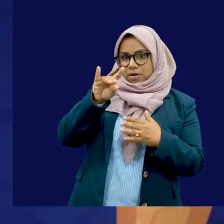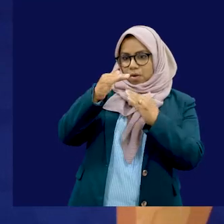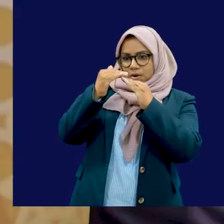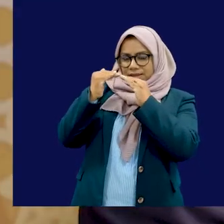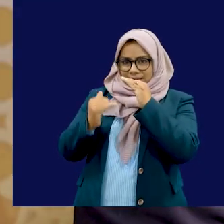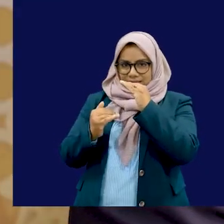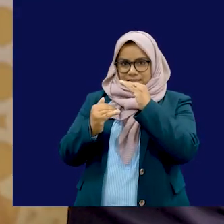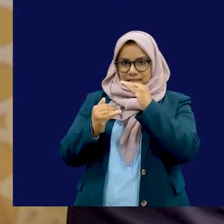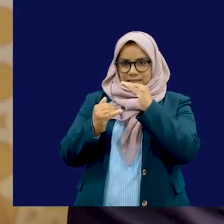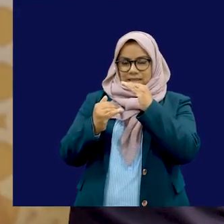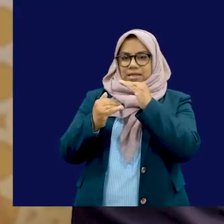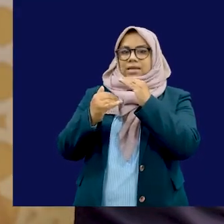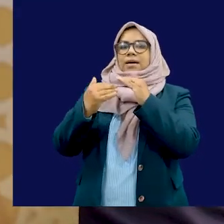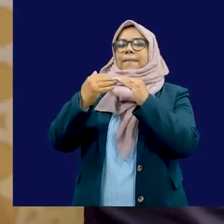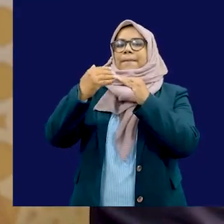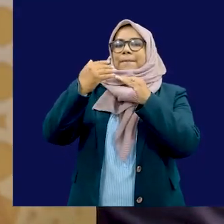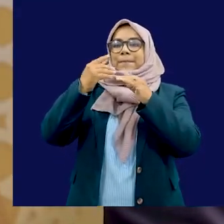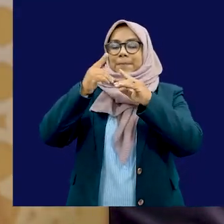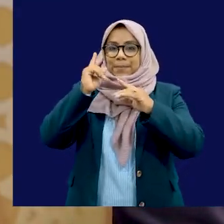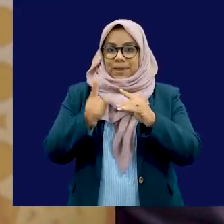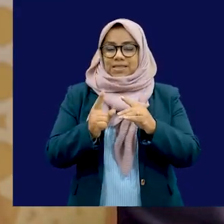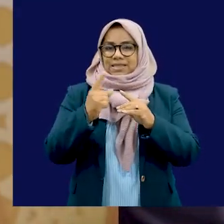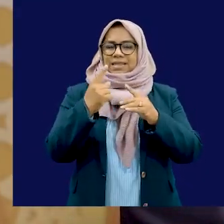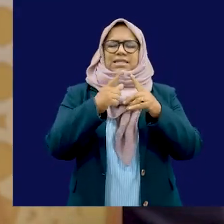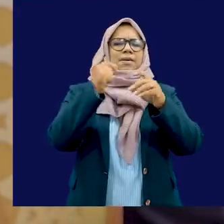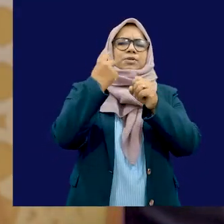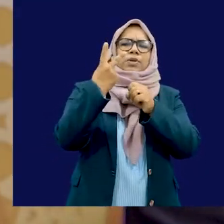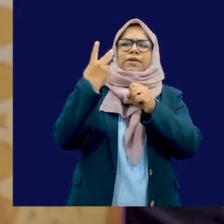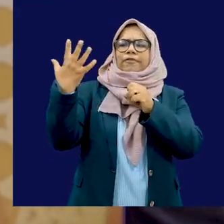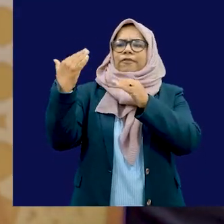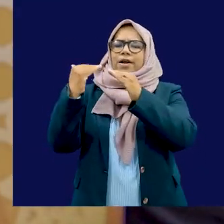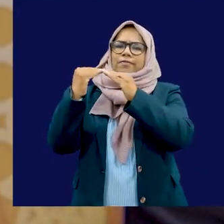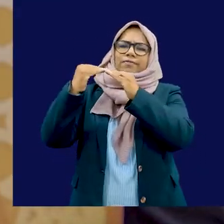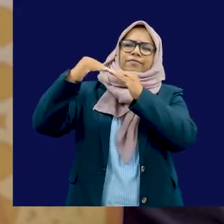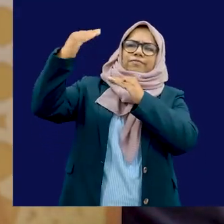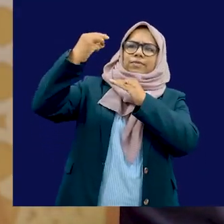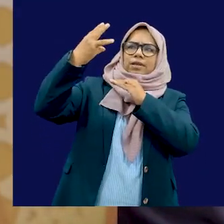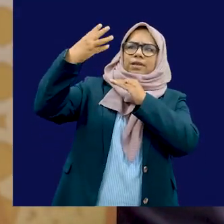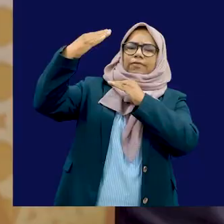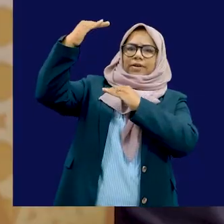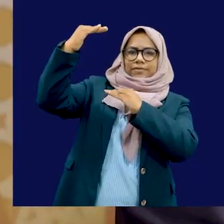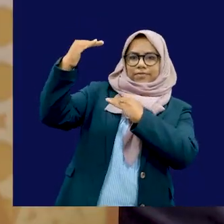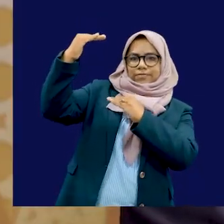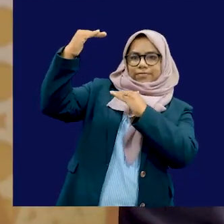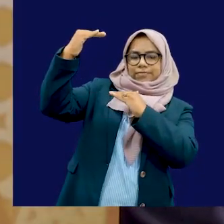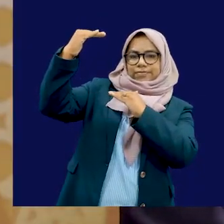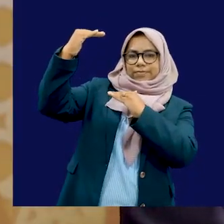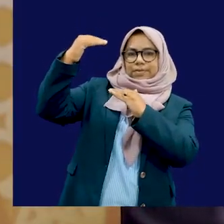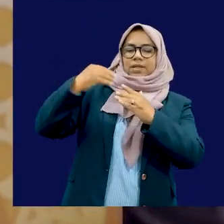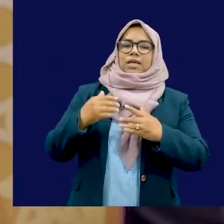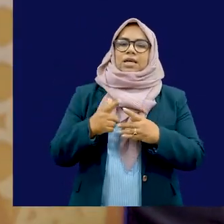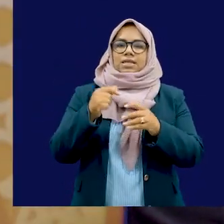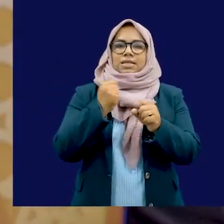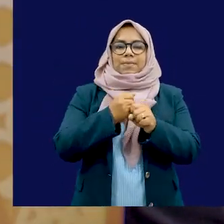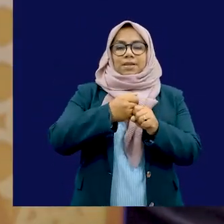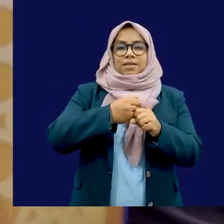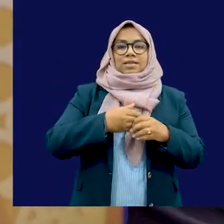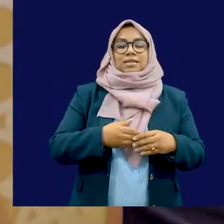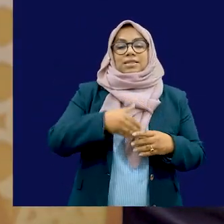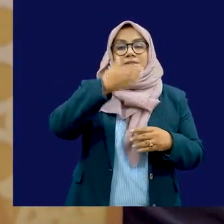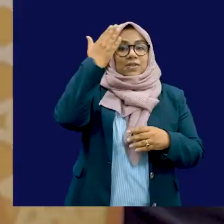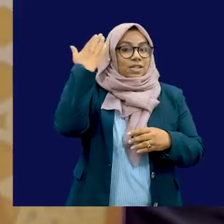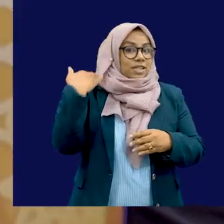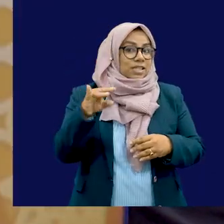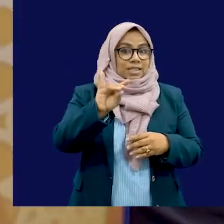sheep. If the number reaches 25 up to 35, then a female bint maal, which is a